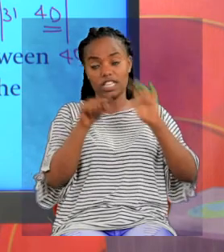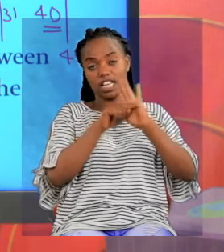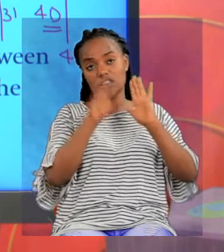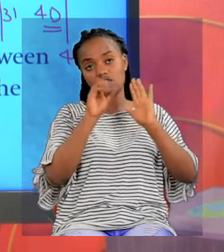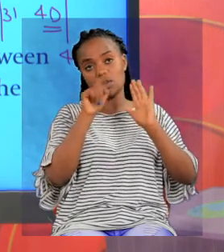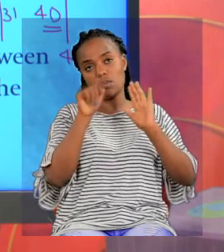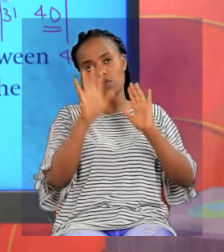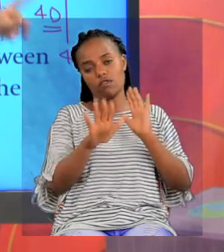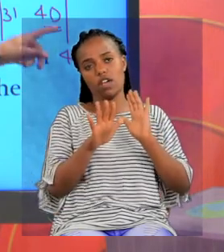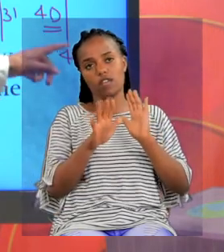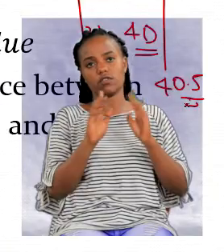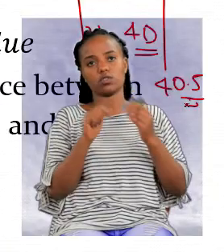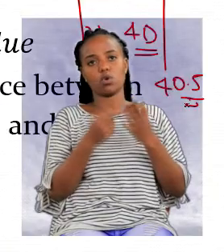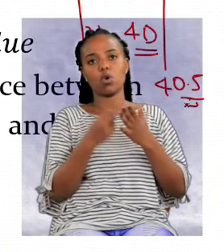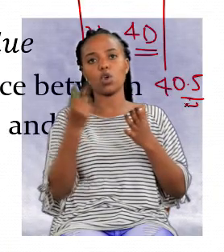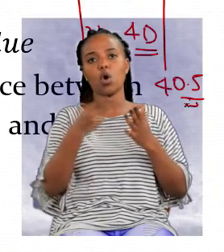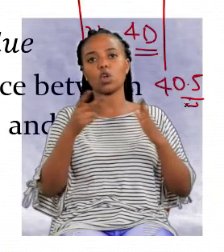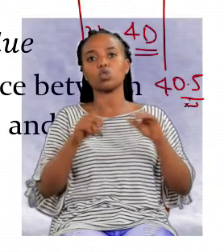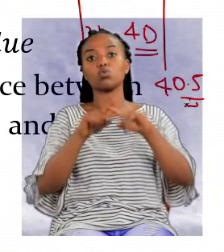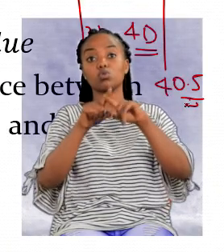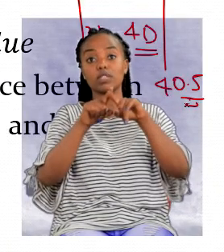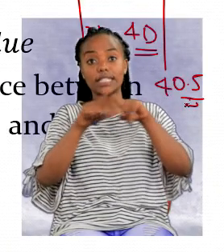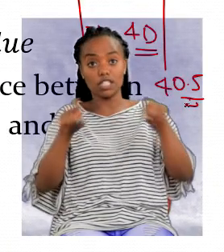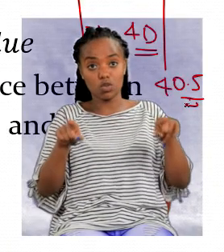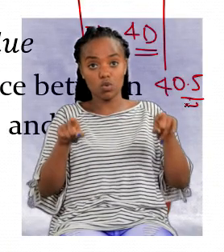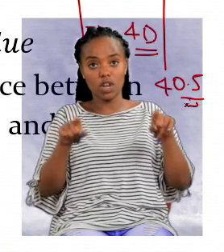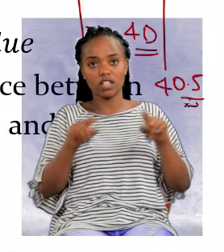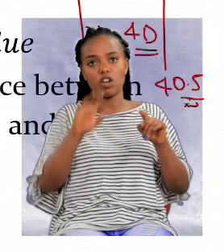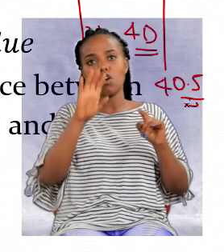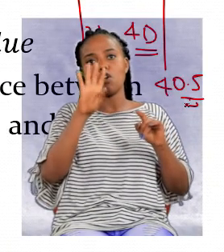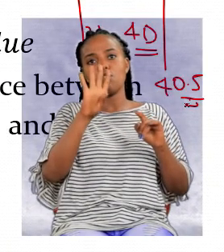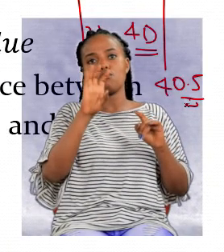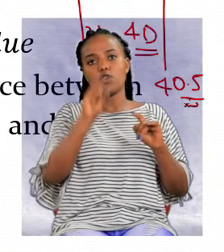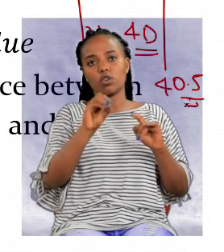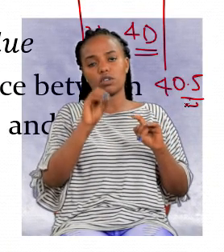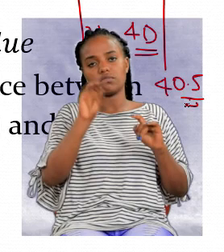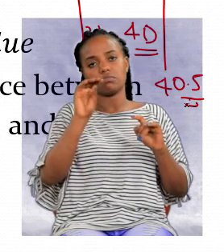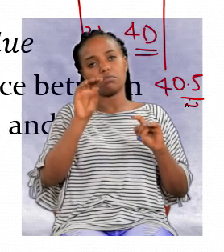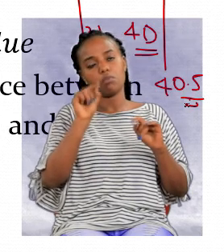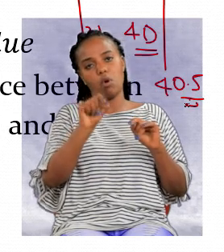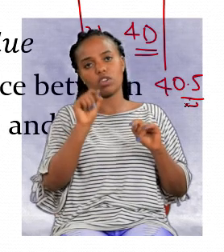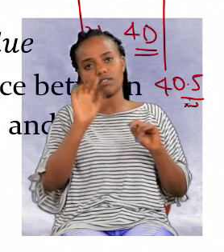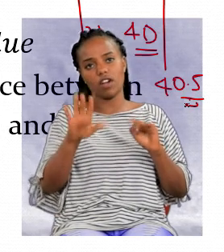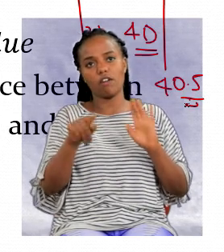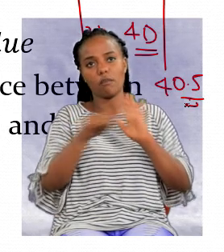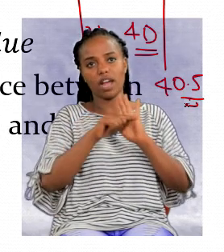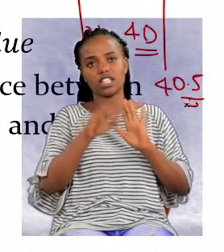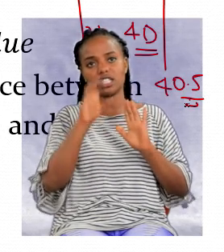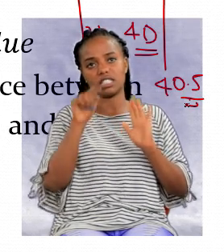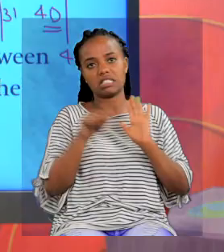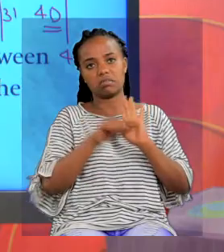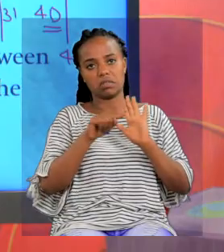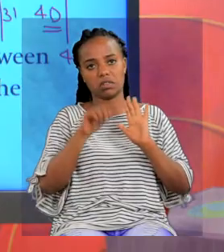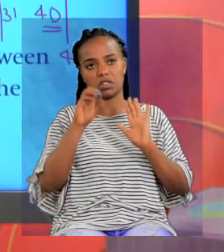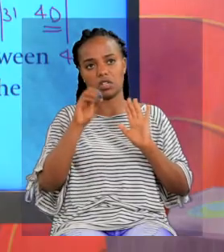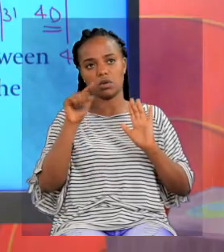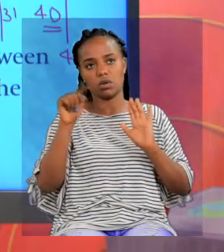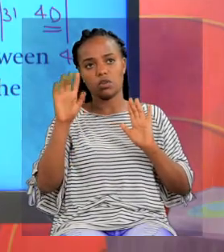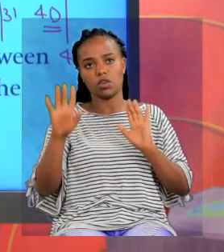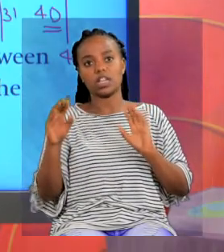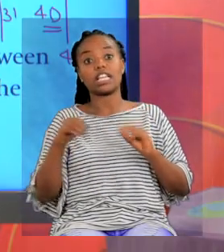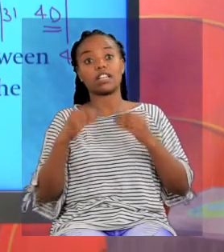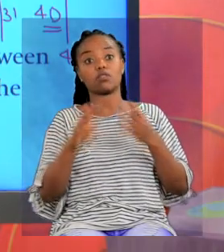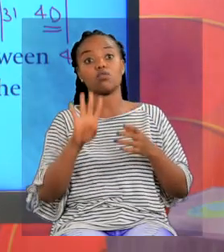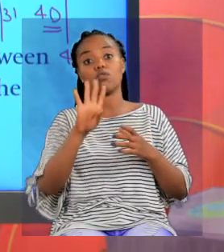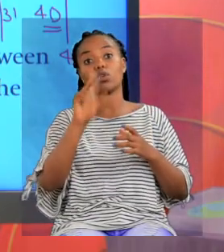negative 0.5. The difference between the two, 40.5 minus negative 0.5 gives you 41.